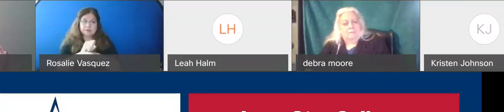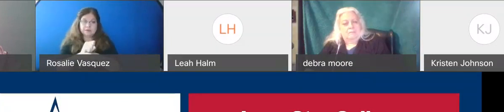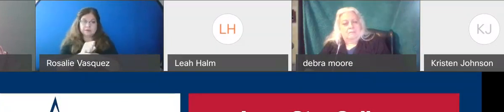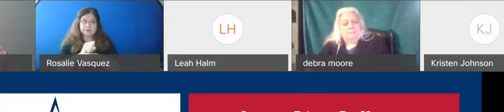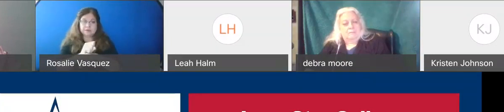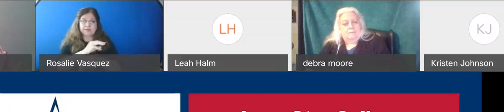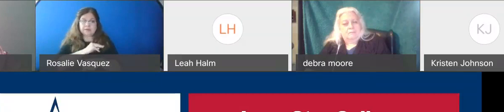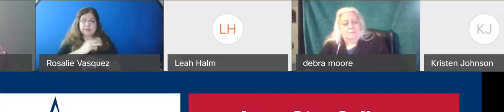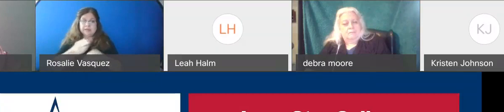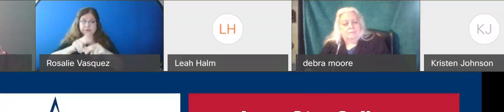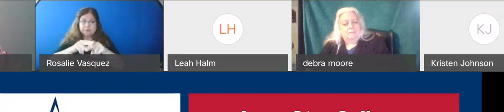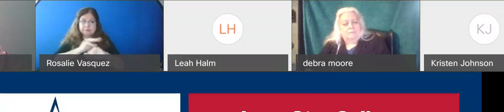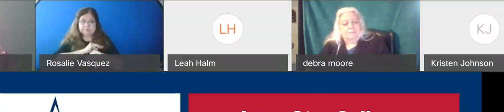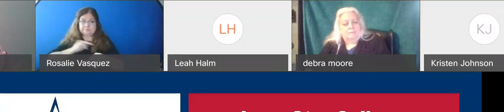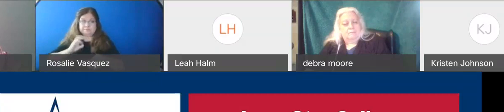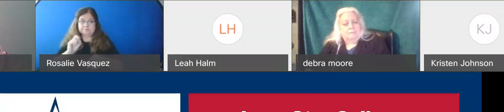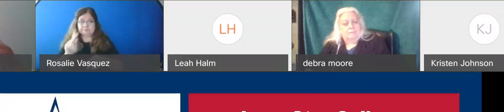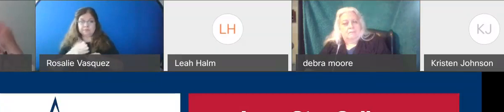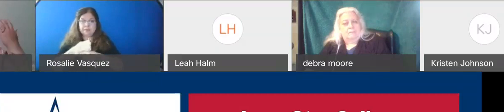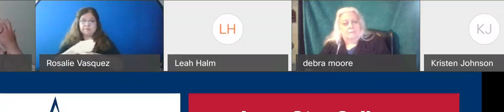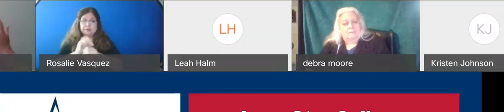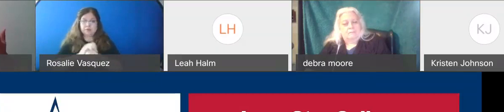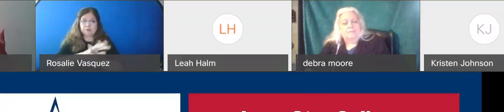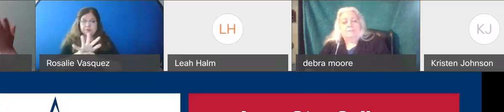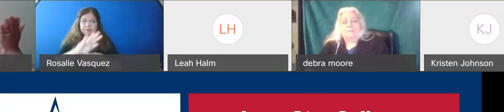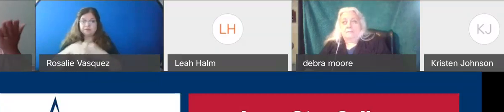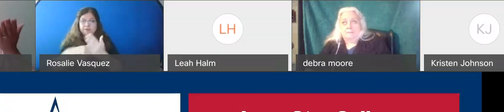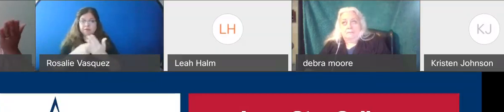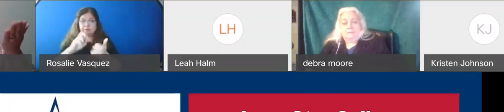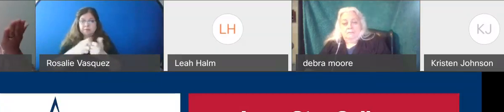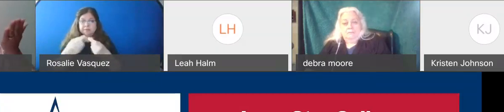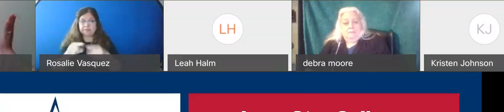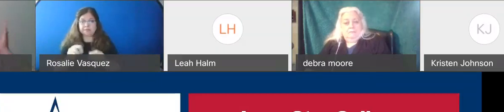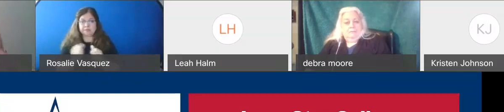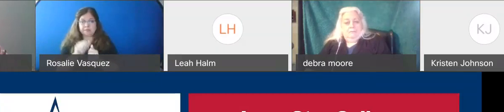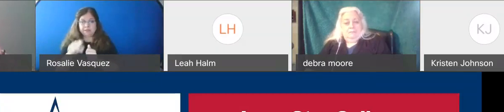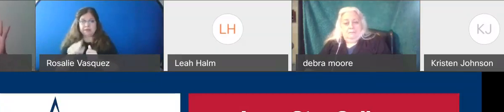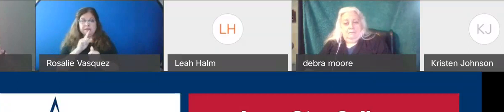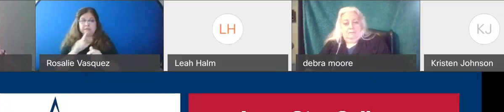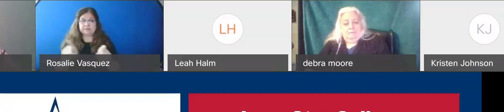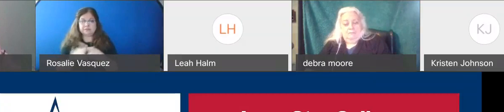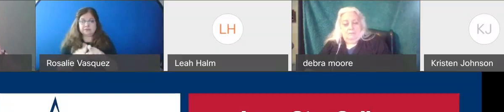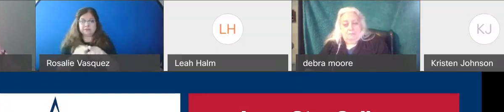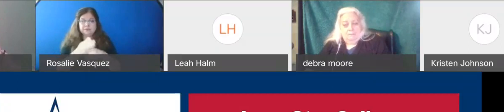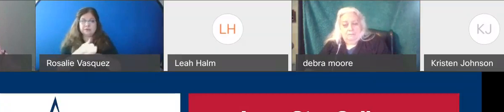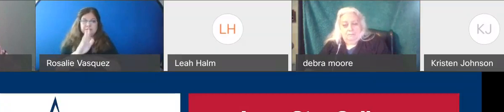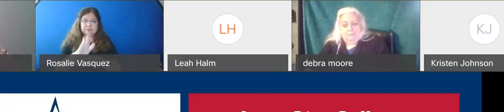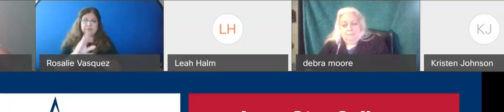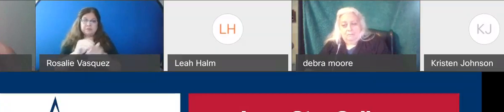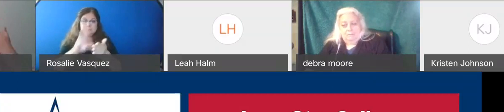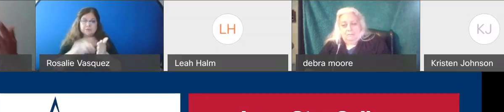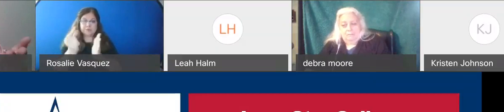membership back after COVID and all of the issues that have gone on with that, and also after your students are